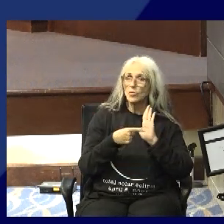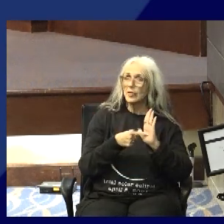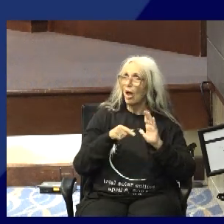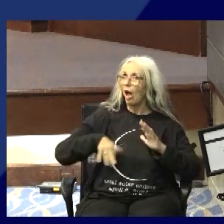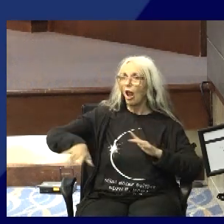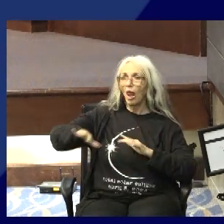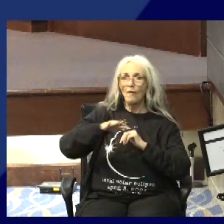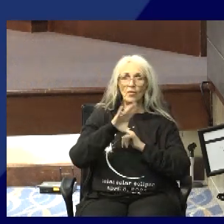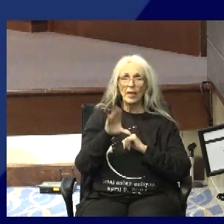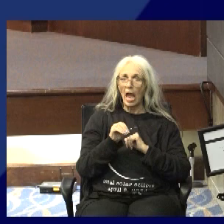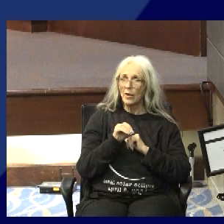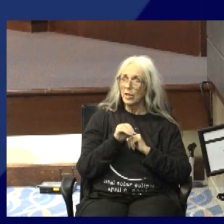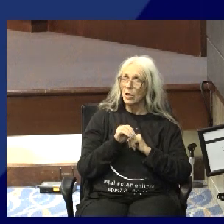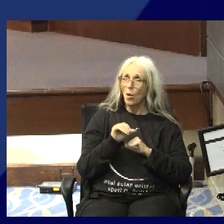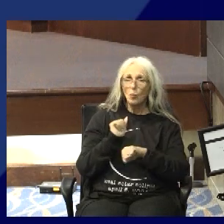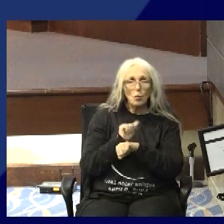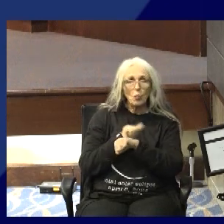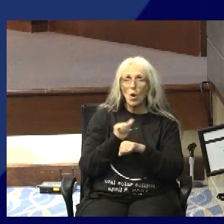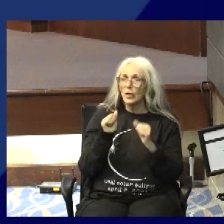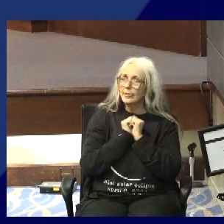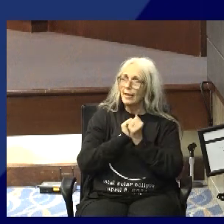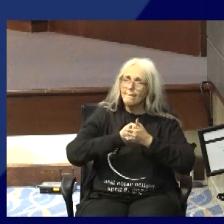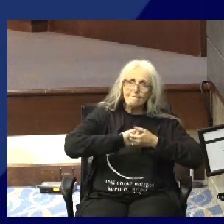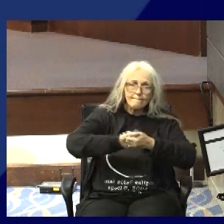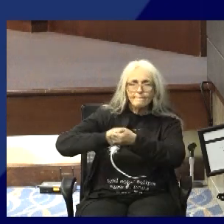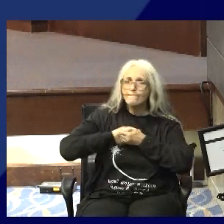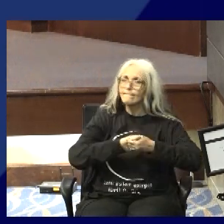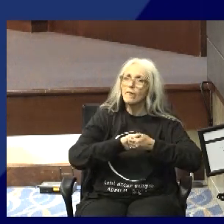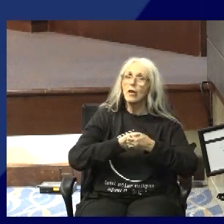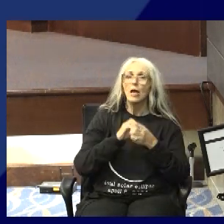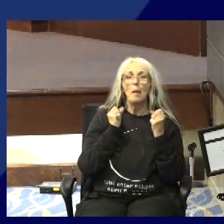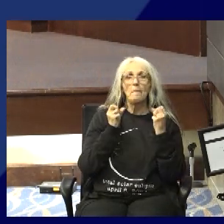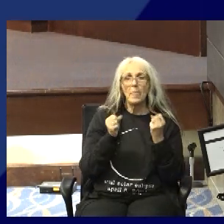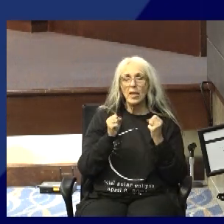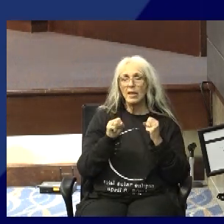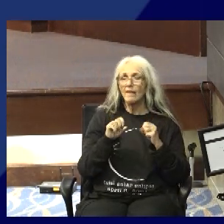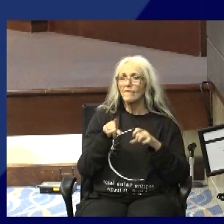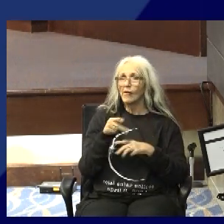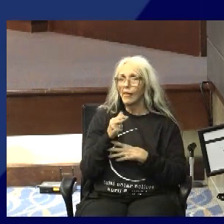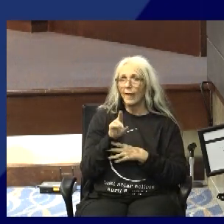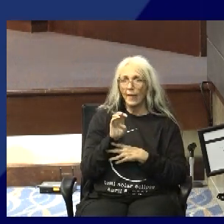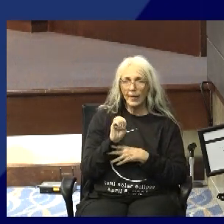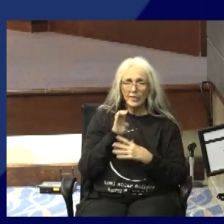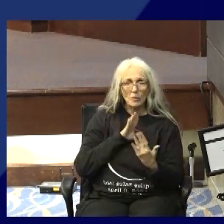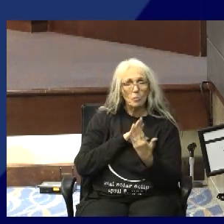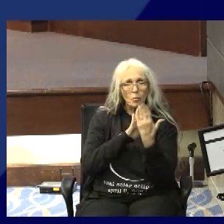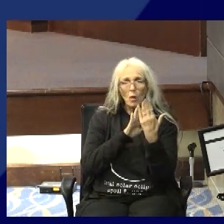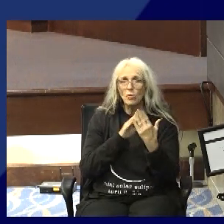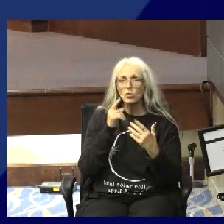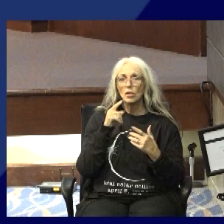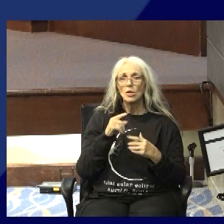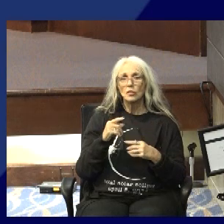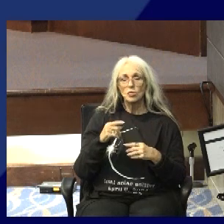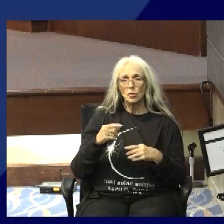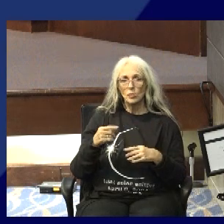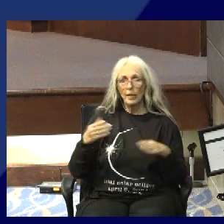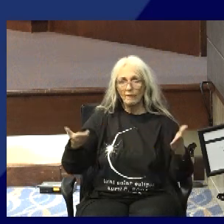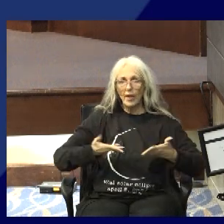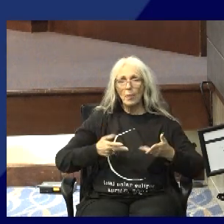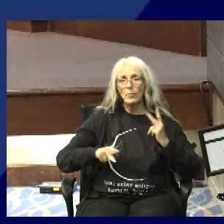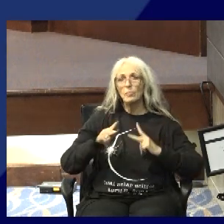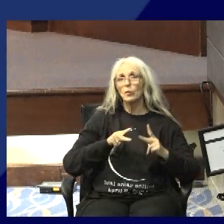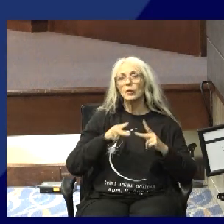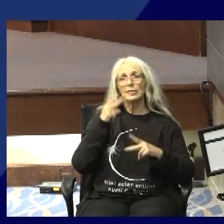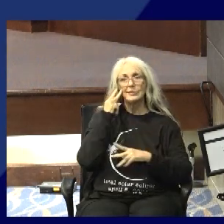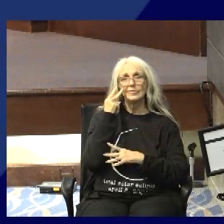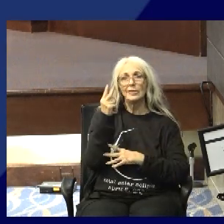we're clicking on all cylinders right now as in a multi-phased approach to hosting this eclipse. And what is really is we know a